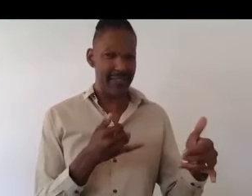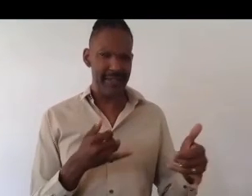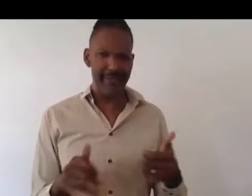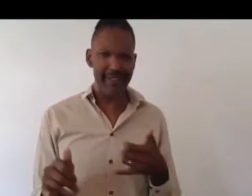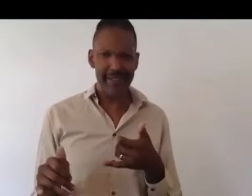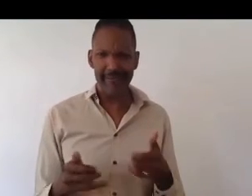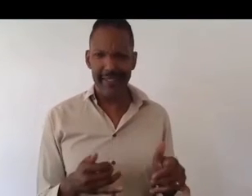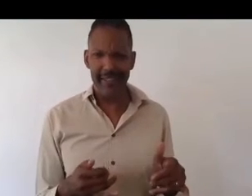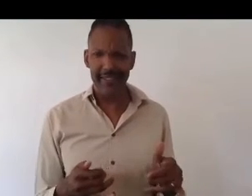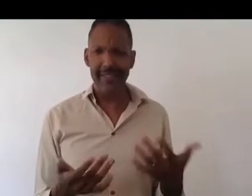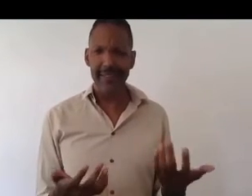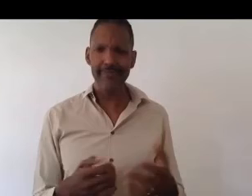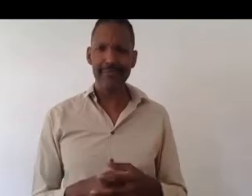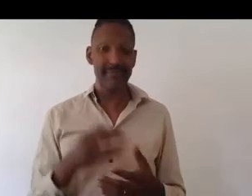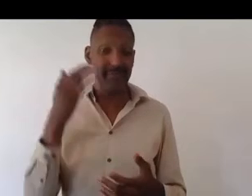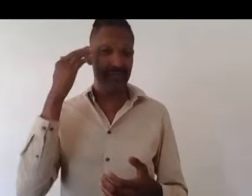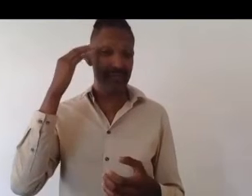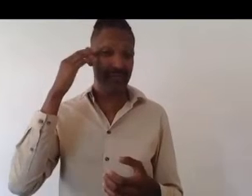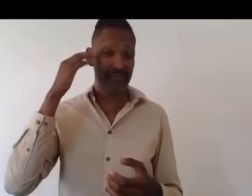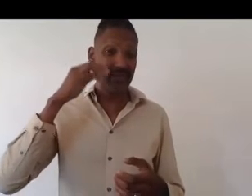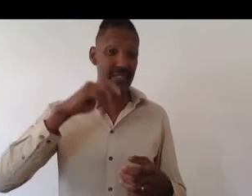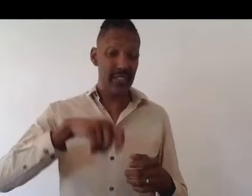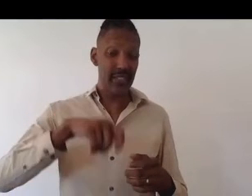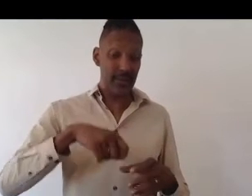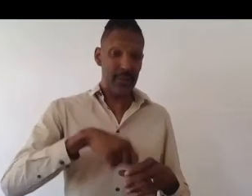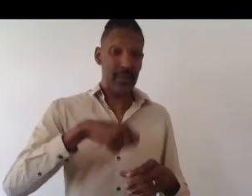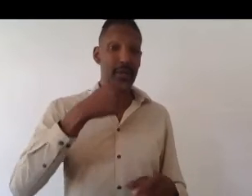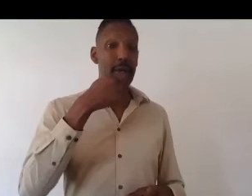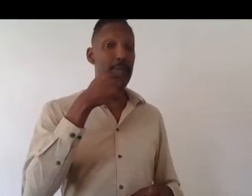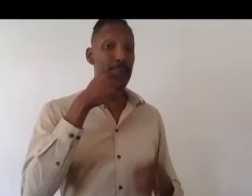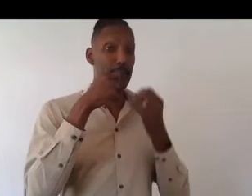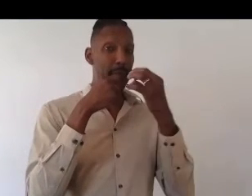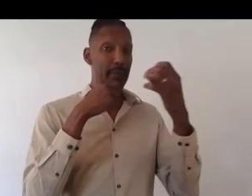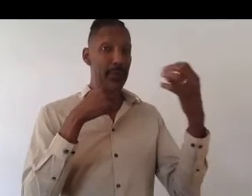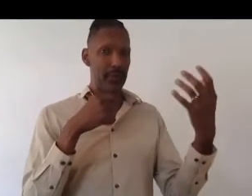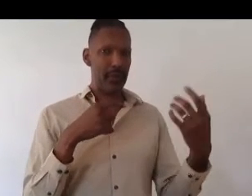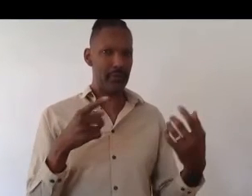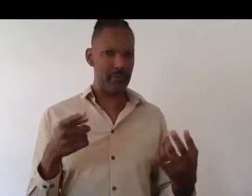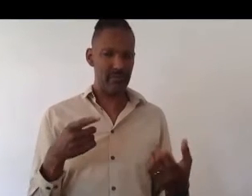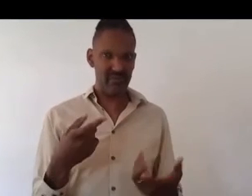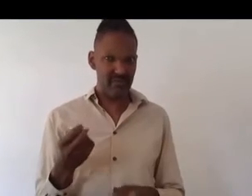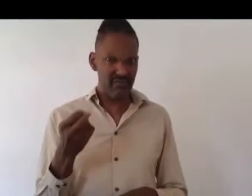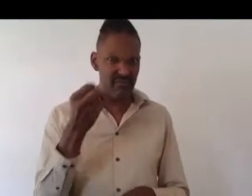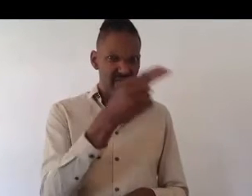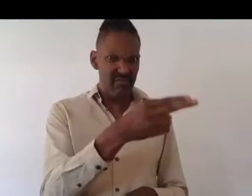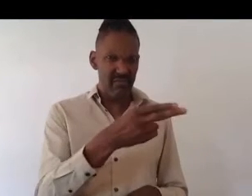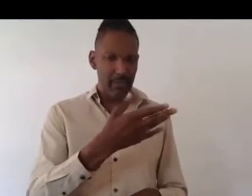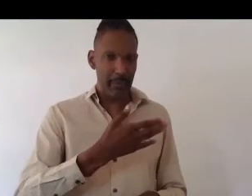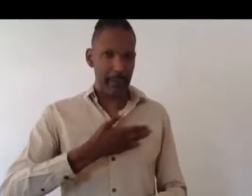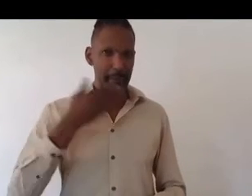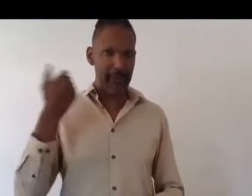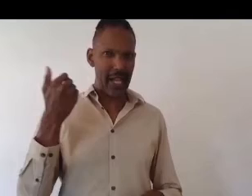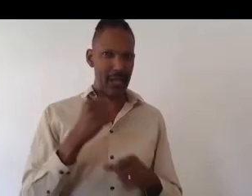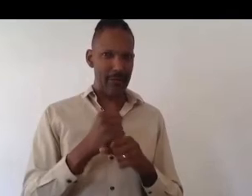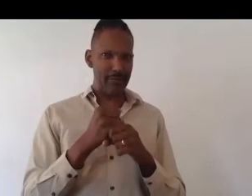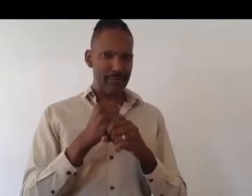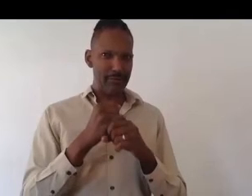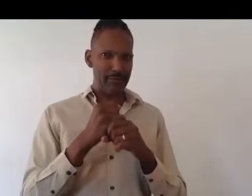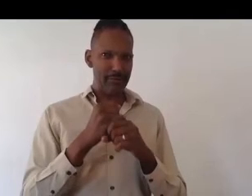actually. The bubbles from the sink work better. What an interesting idea that he could test out. And children wonder.